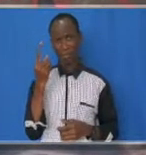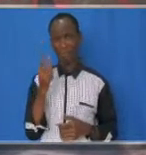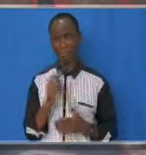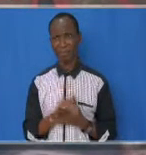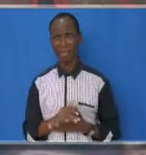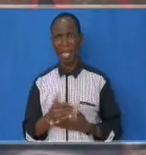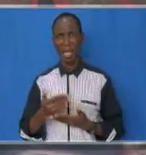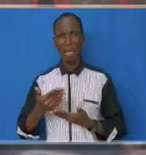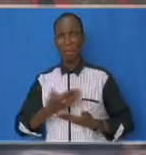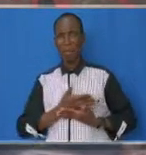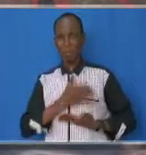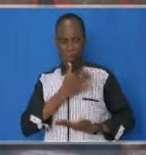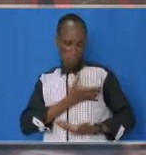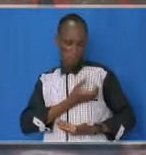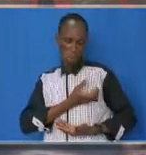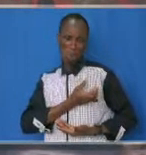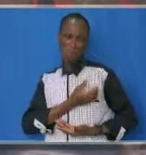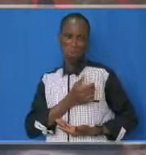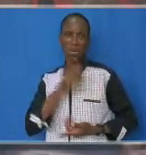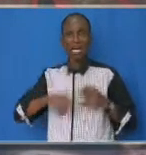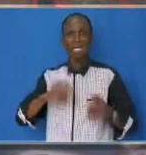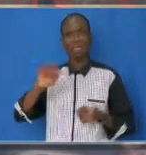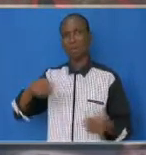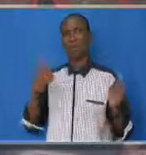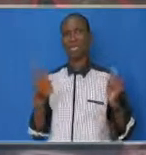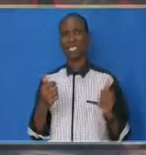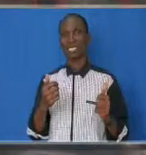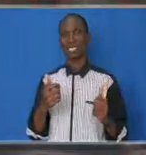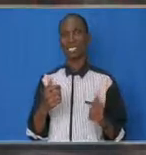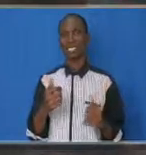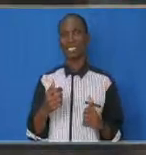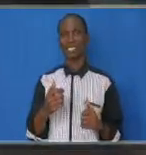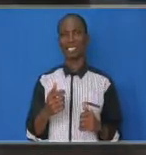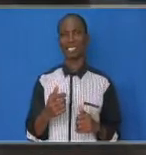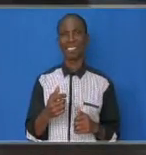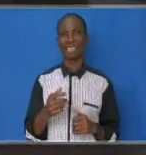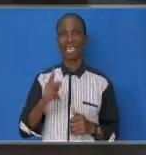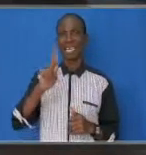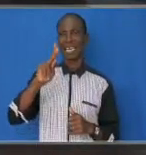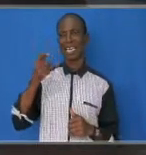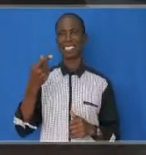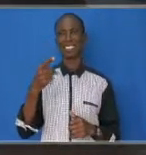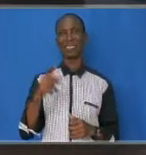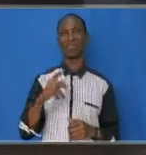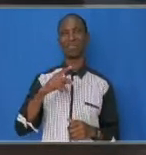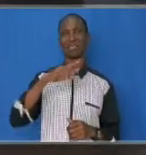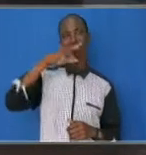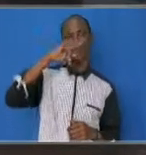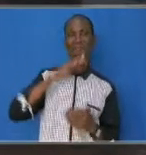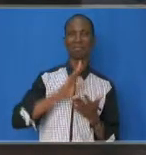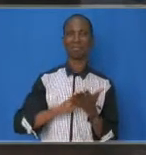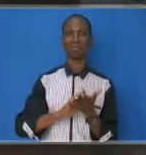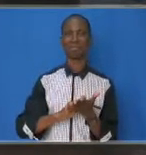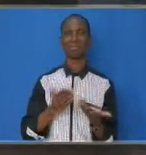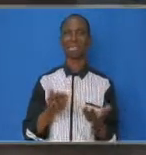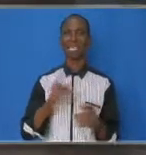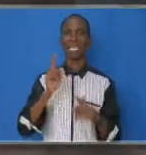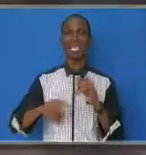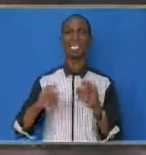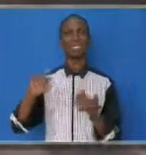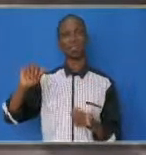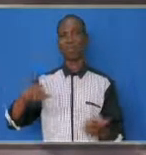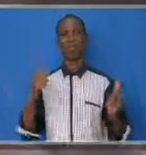each word of a passage that we read, what it means. Yeye chiche nukwase mpepepe mkuto onemo, nukwase